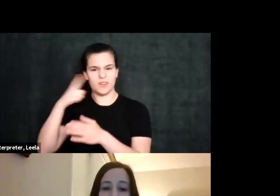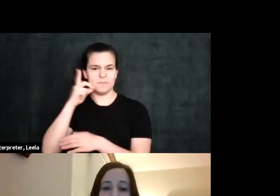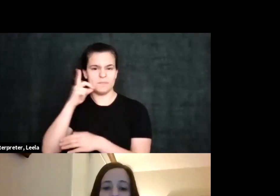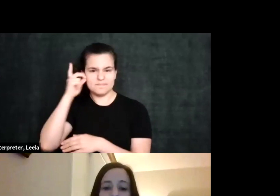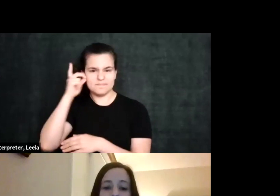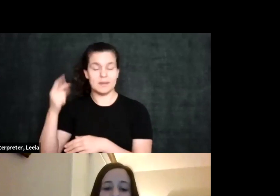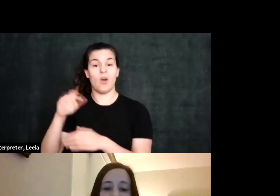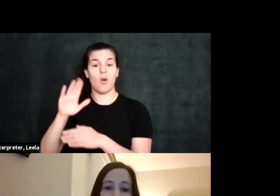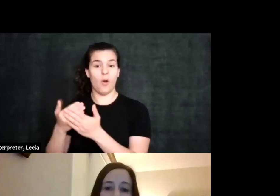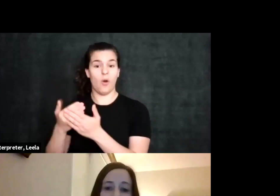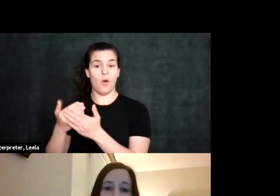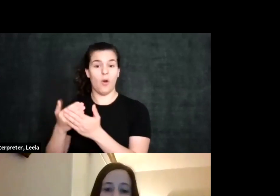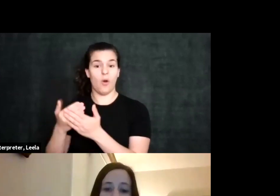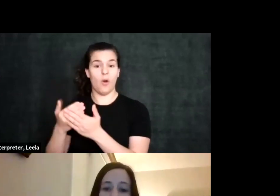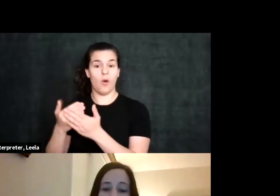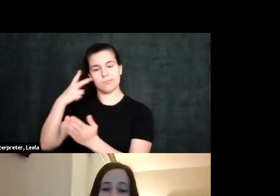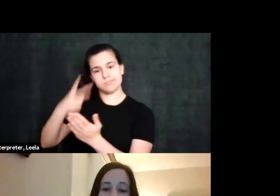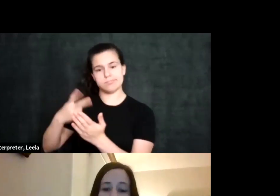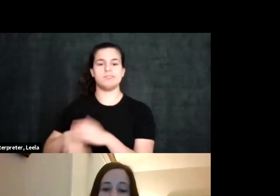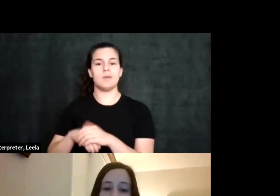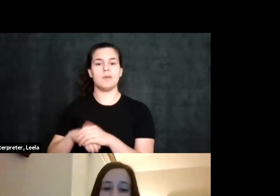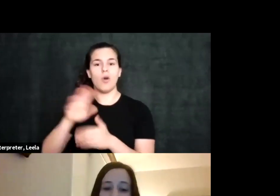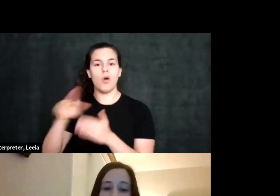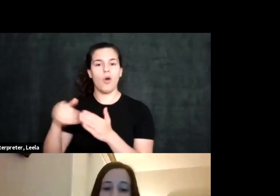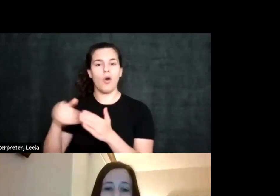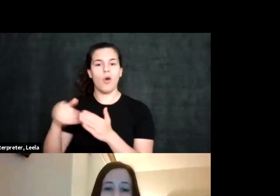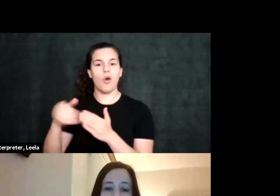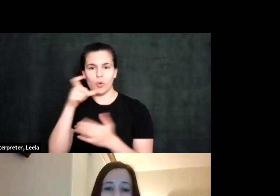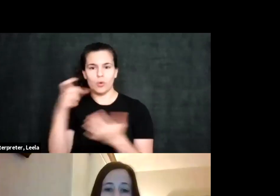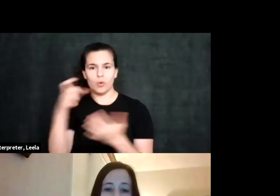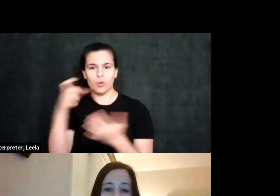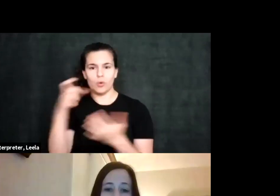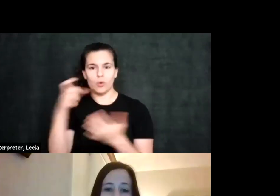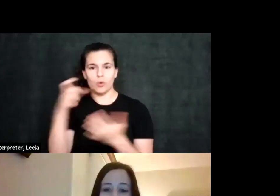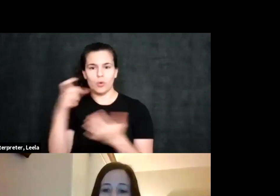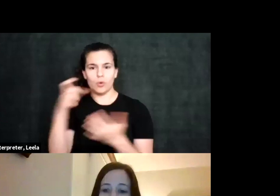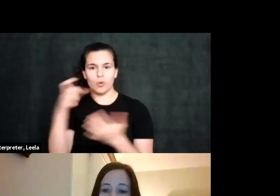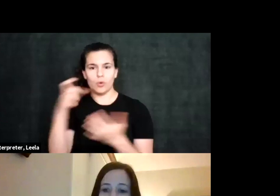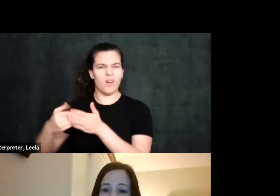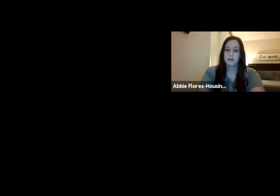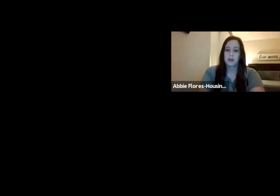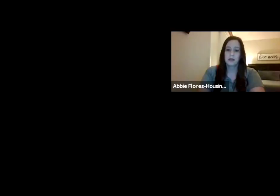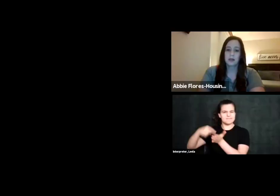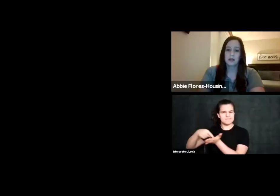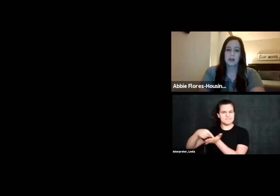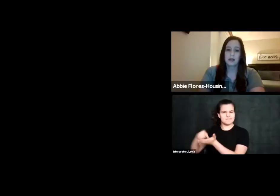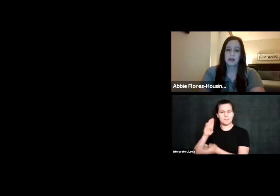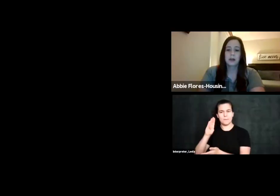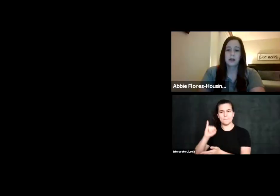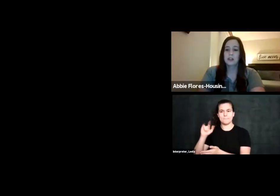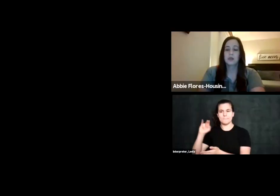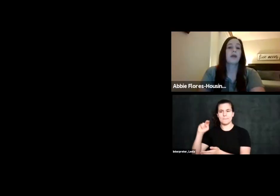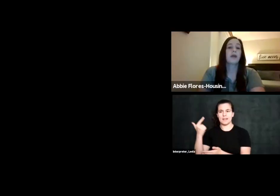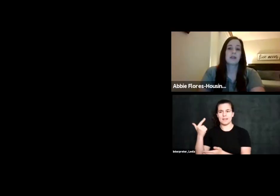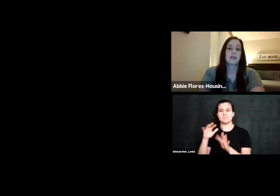assignments, and billing for all of our residents. Today I'm going to show you guys a slideshow on